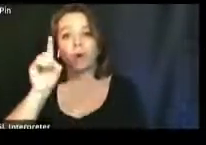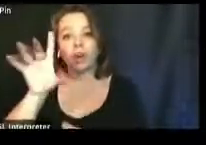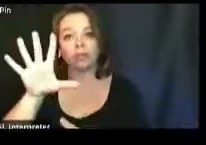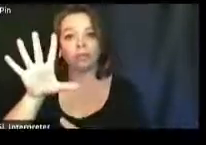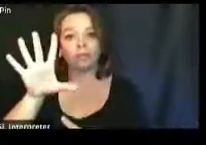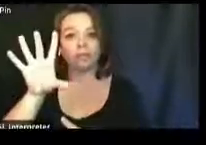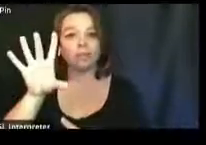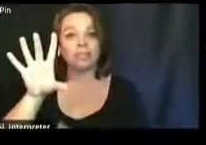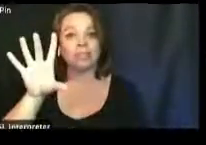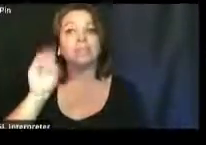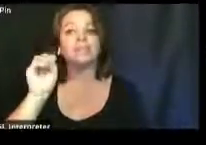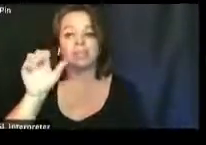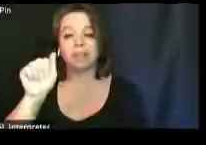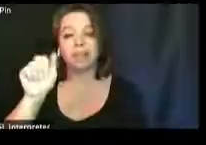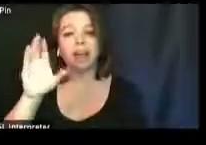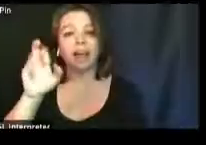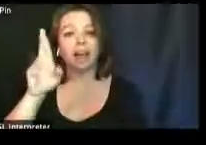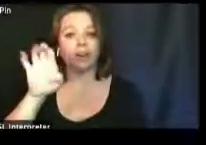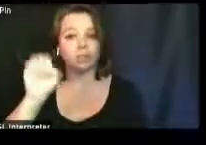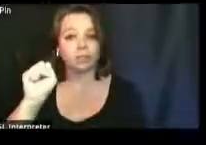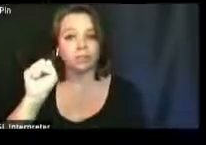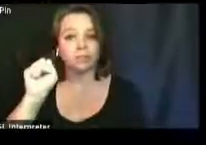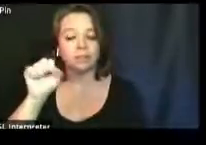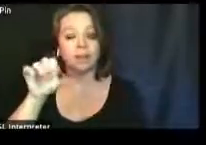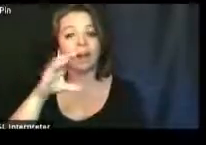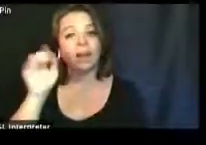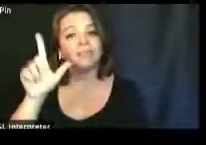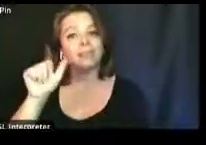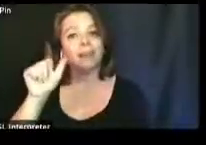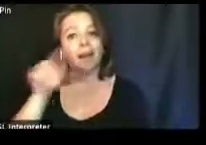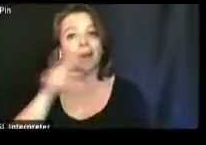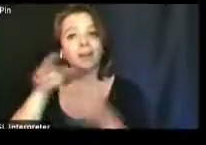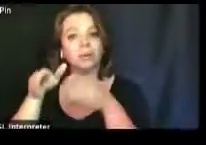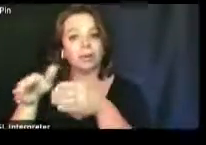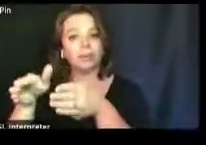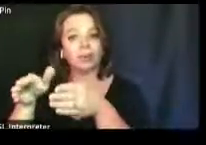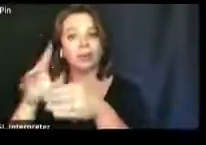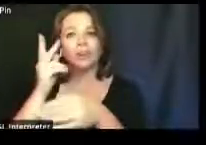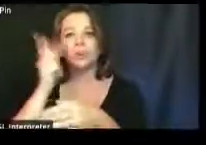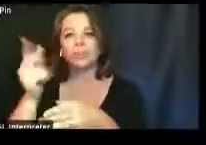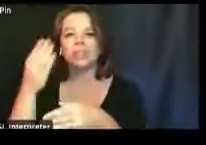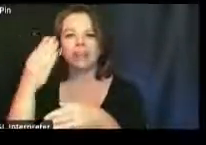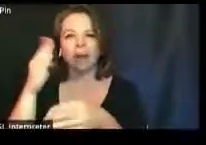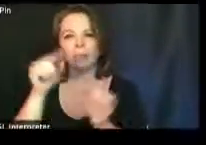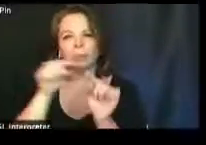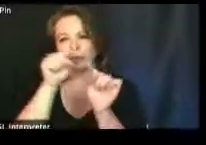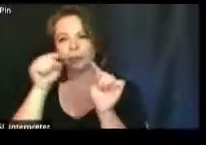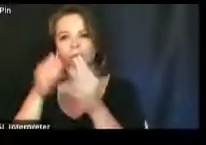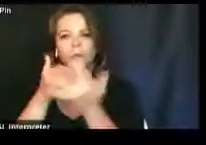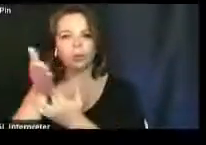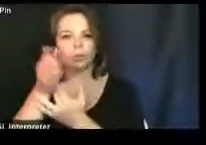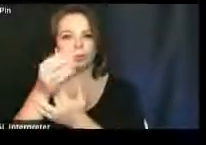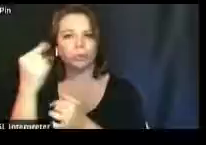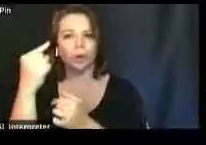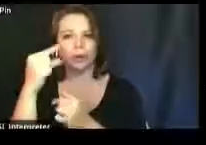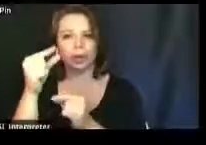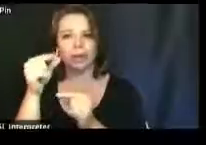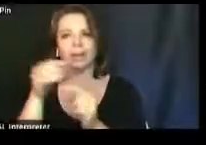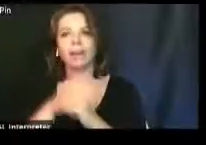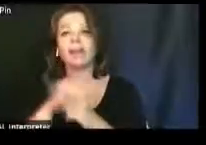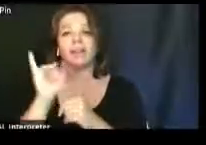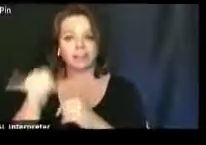acres. So, and the LA River is basically, when you see the blue going through that green area, that is the LA